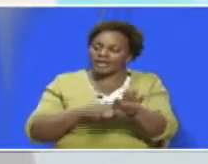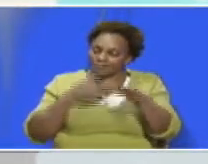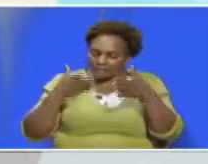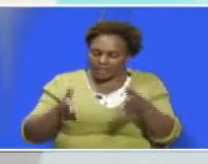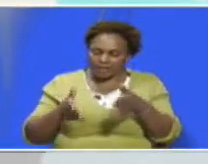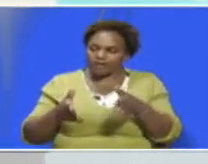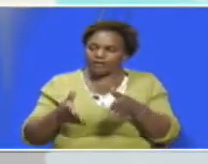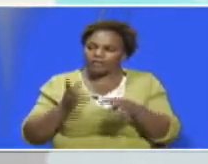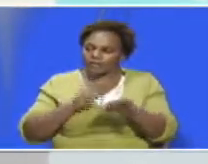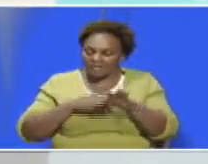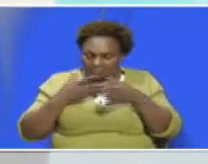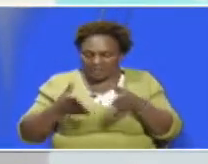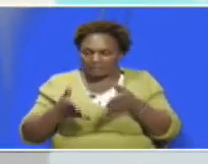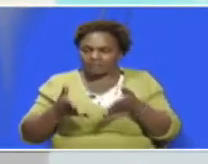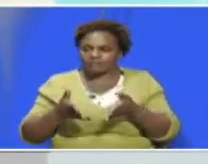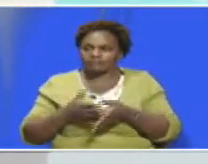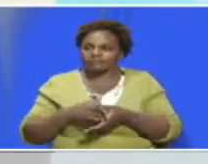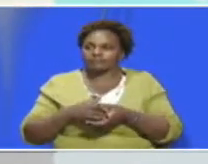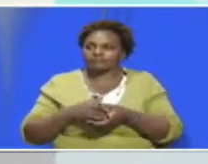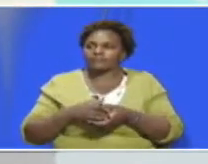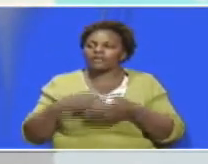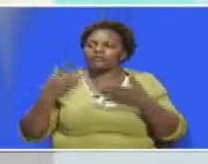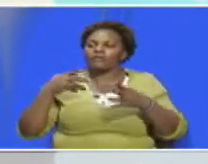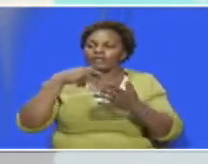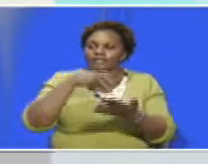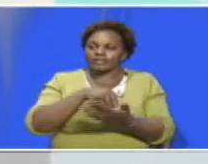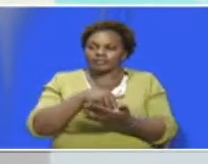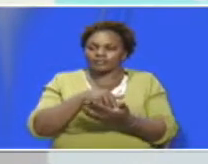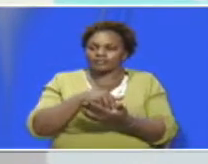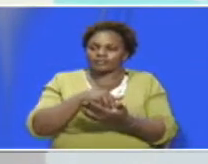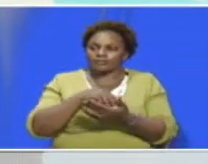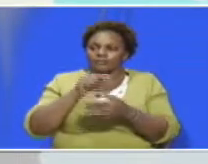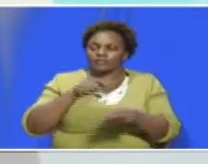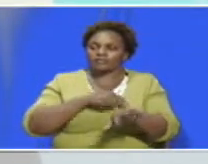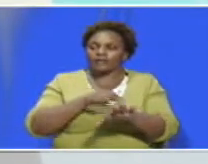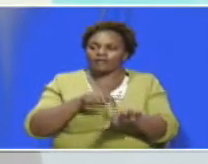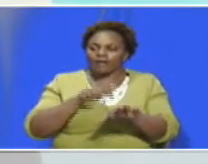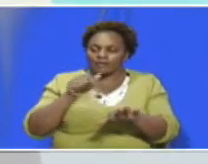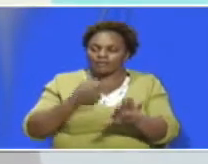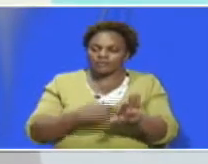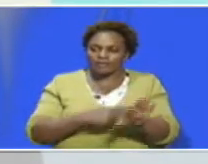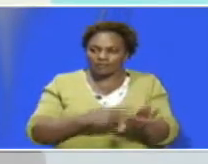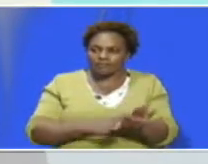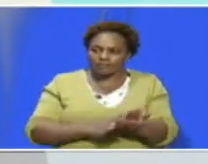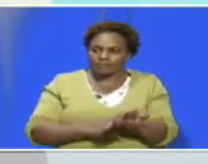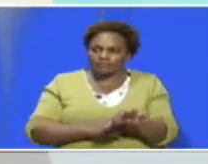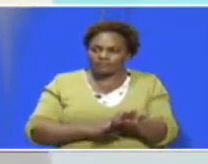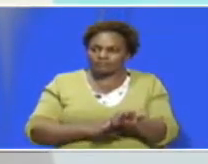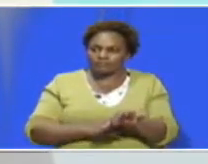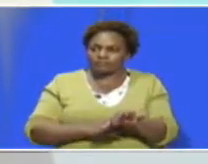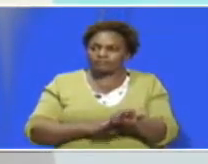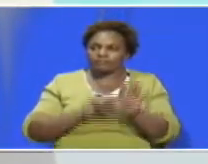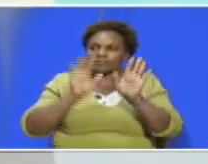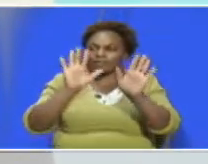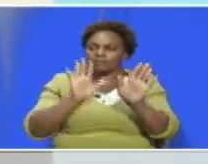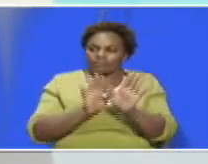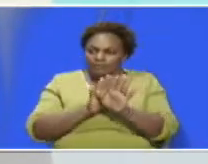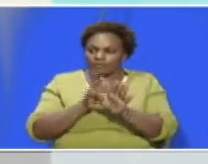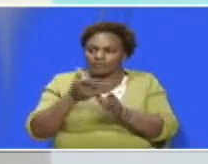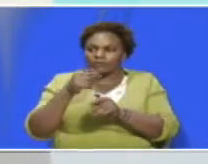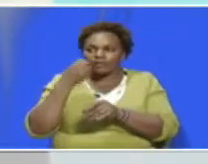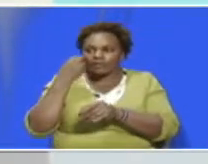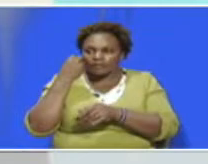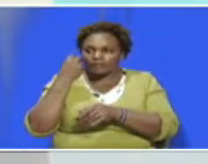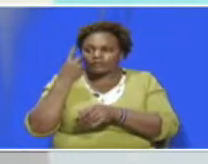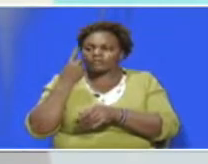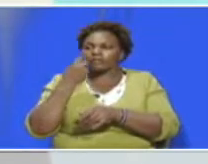the moment we are in right now, where we are standing, this hour, this minute, this second. And it's important that we understand, and I